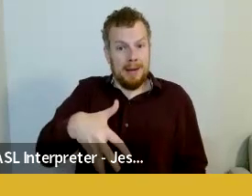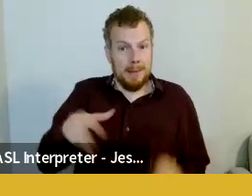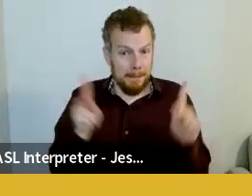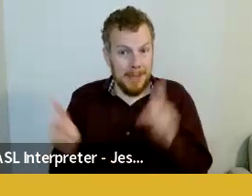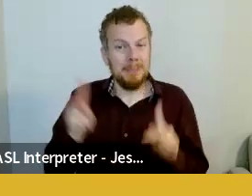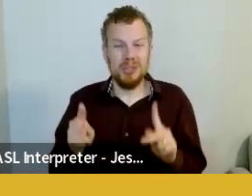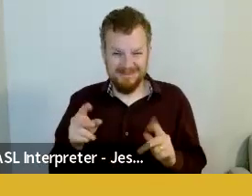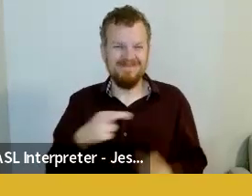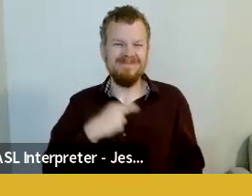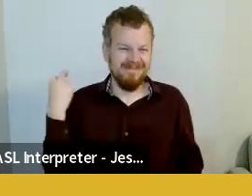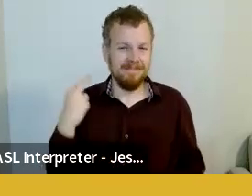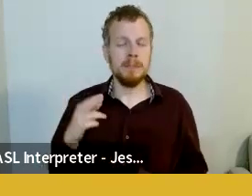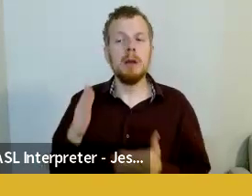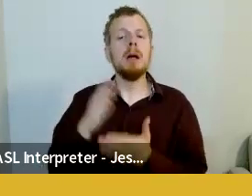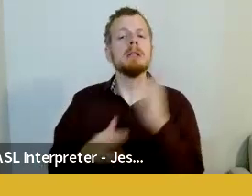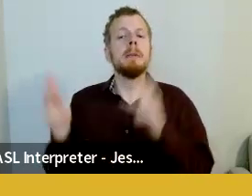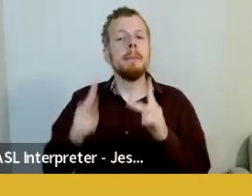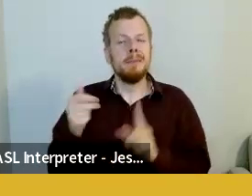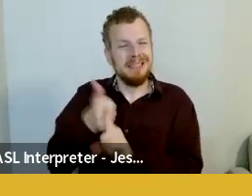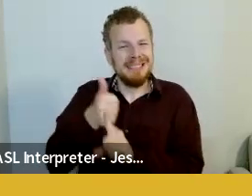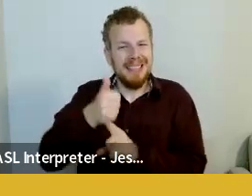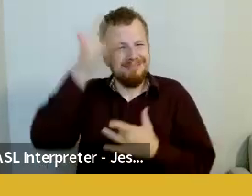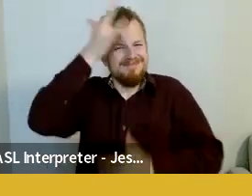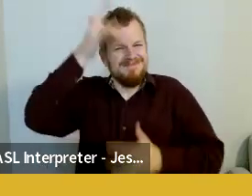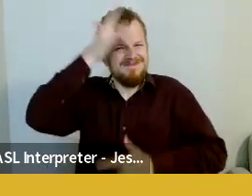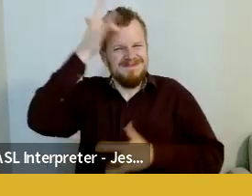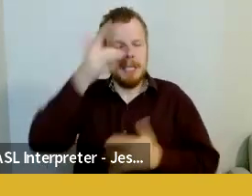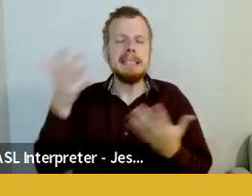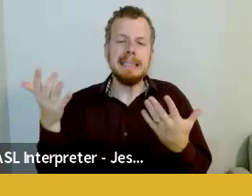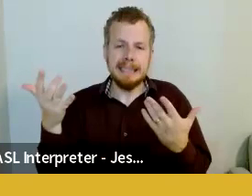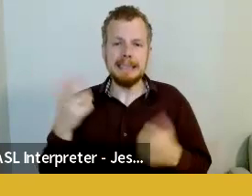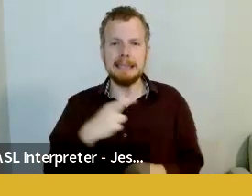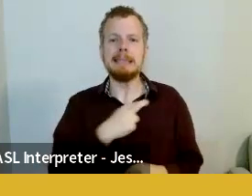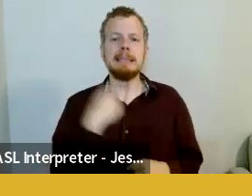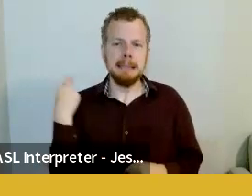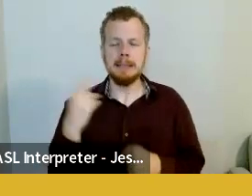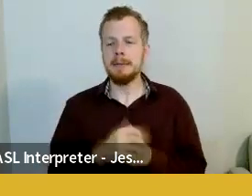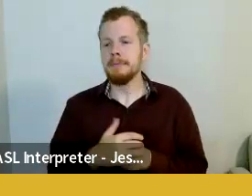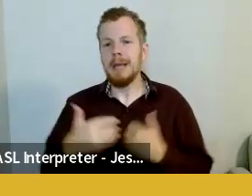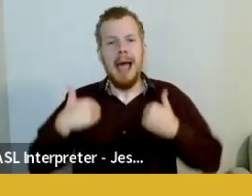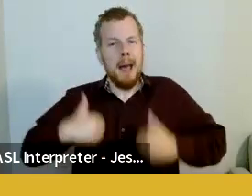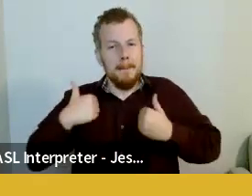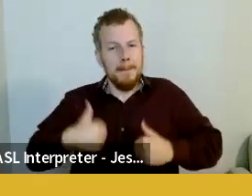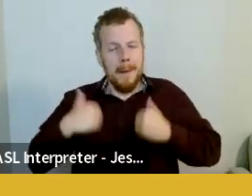and people with some chronic conditions. I've seen these mentioned in the chat earlier, so asthma,